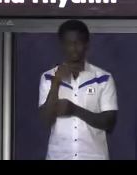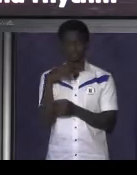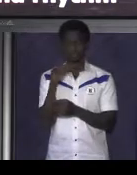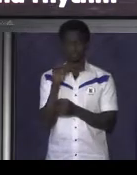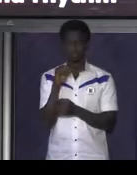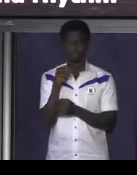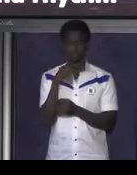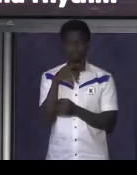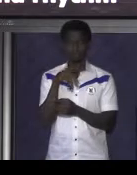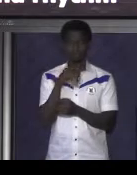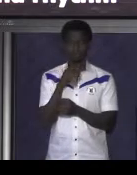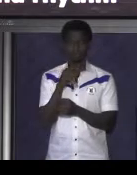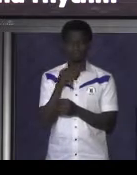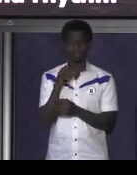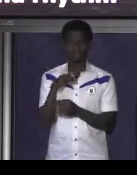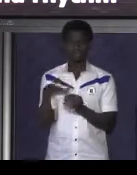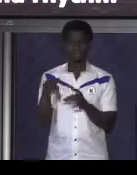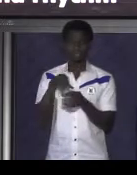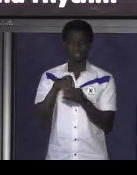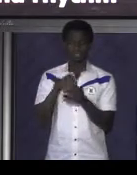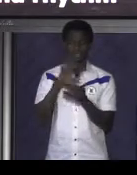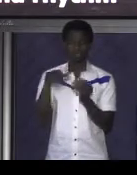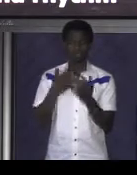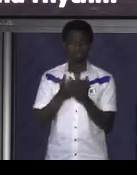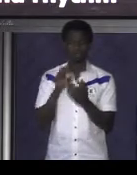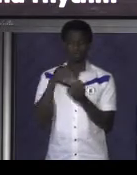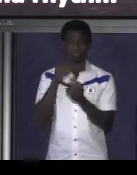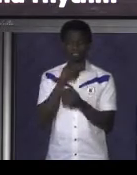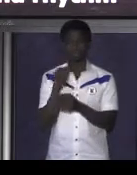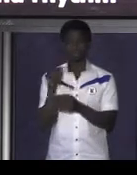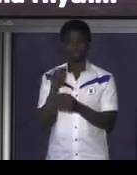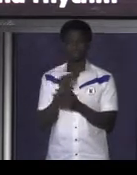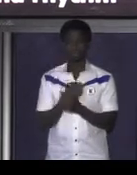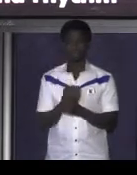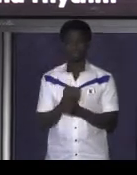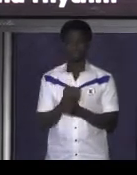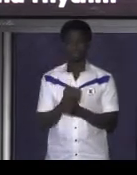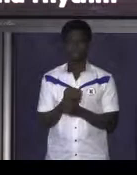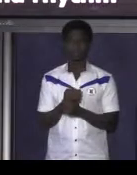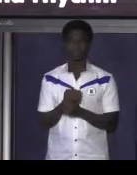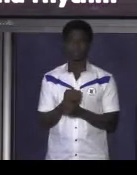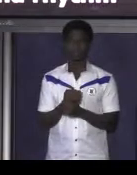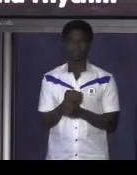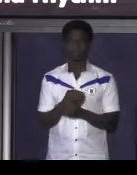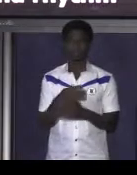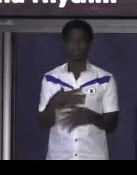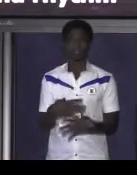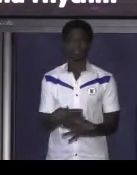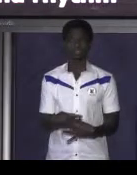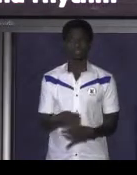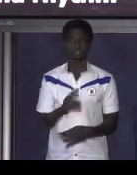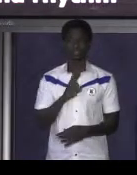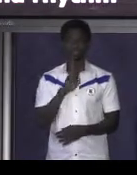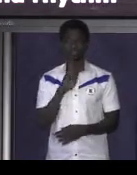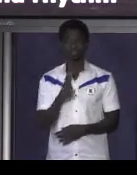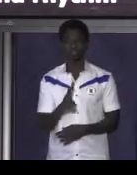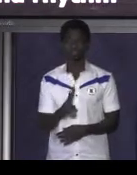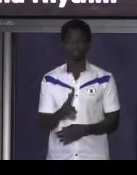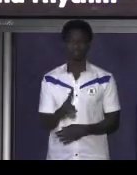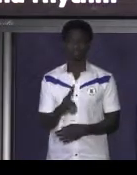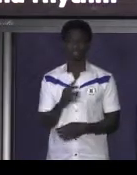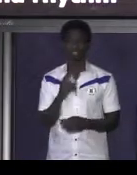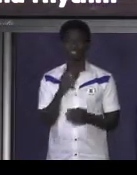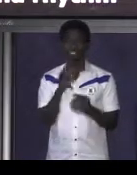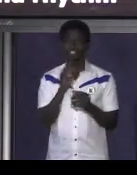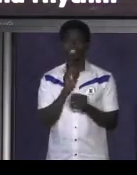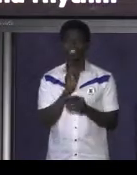poetry include all except dash, interest, voice,